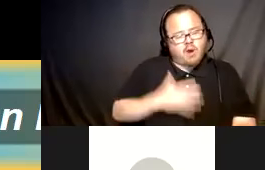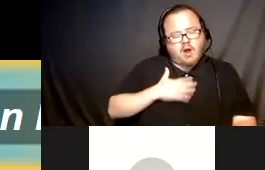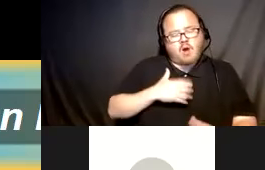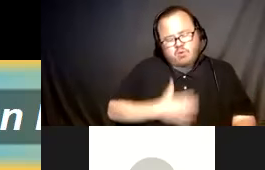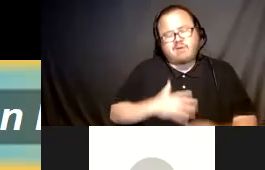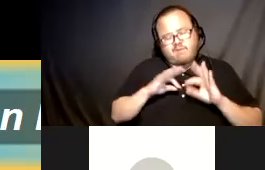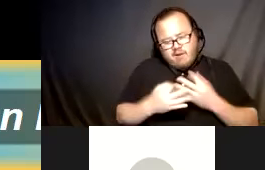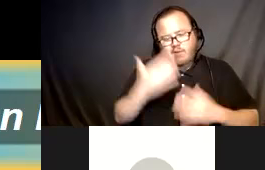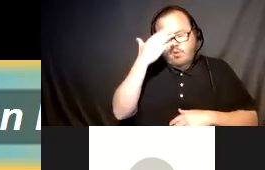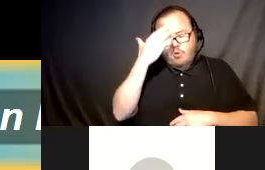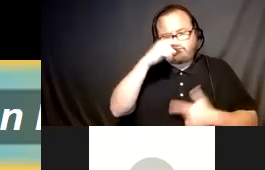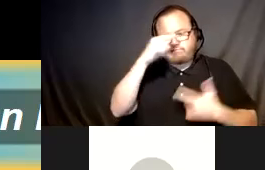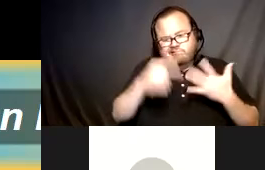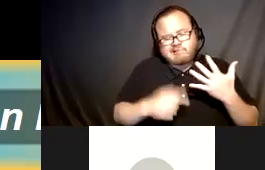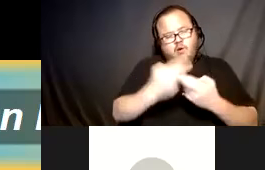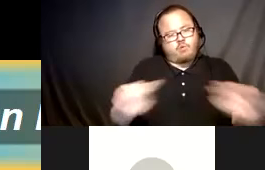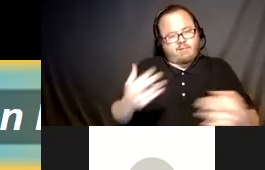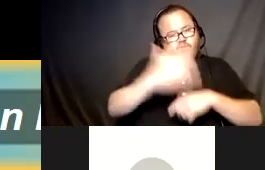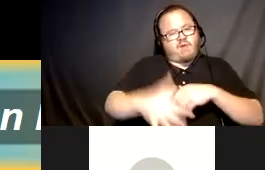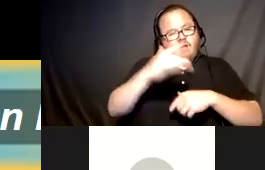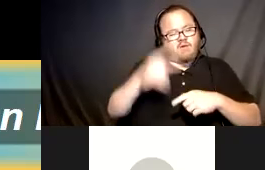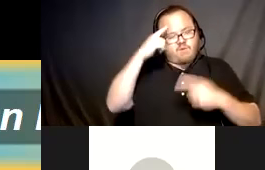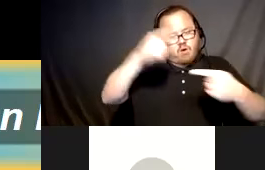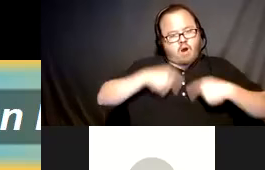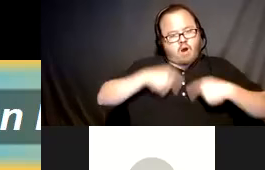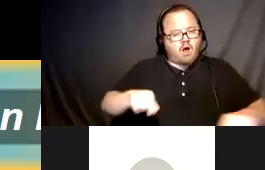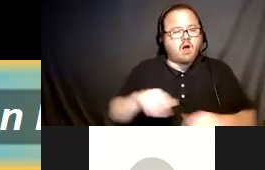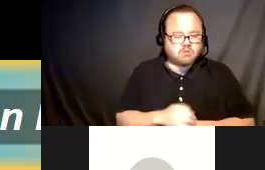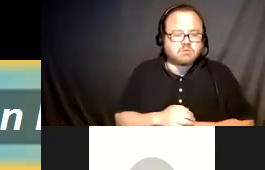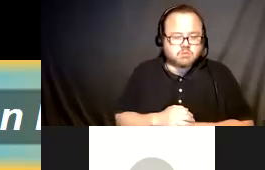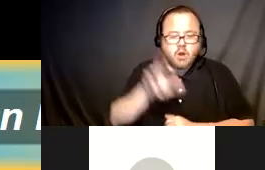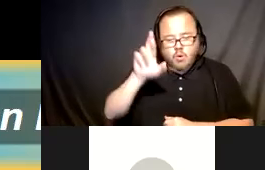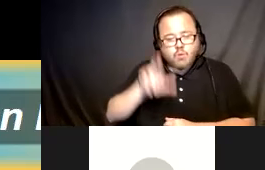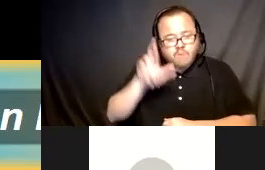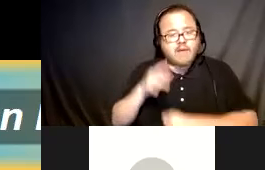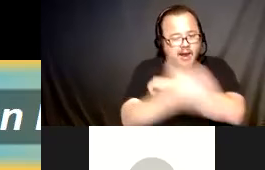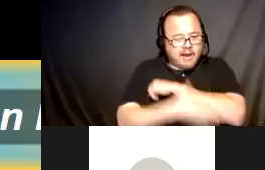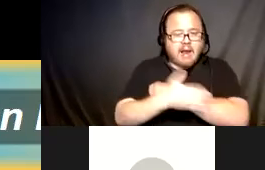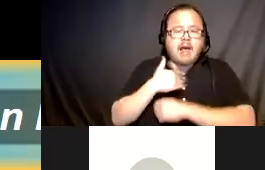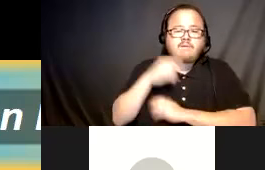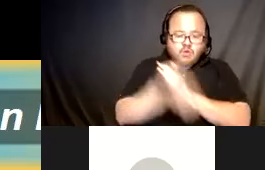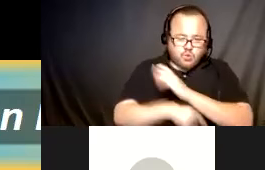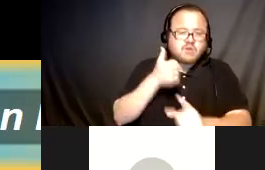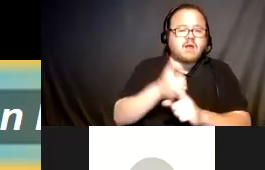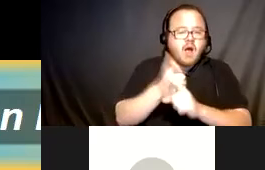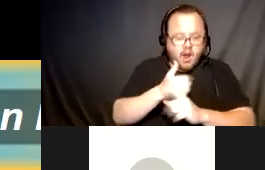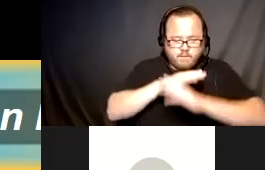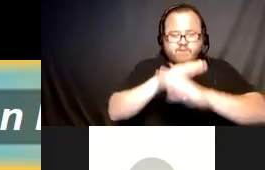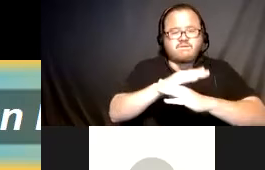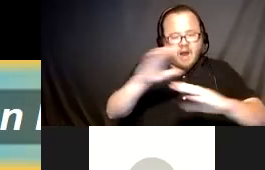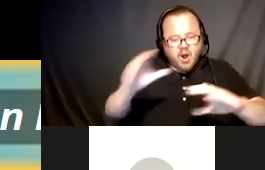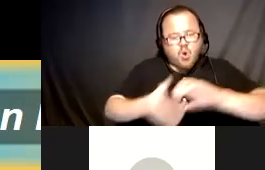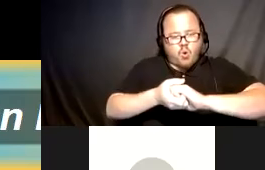some of the resources that may have been available to us. Riverside County has a Suicide Prevention Coalition, and